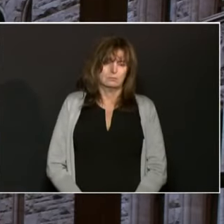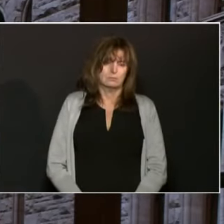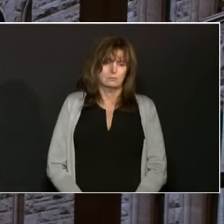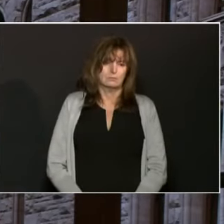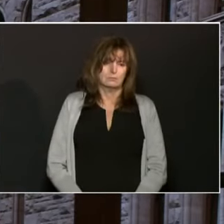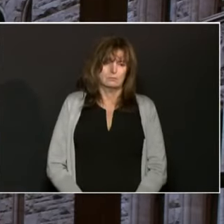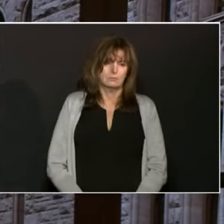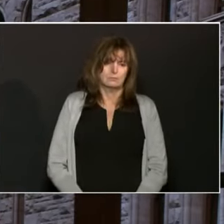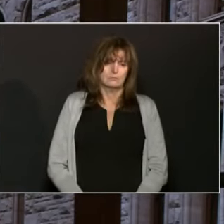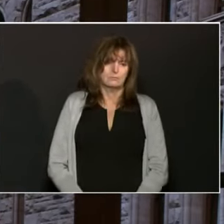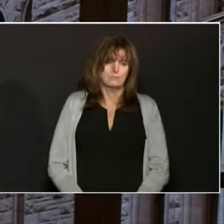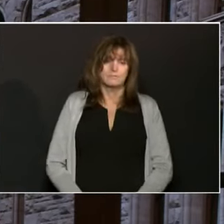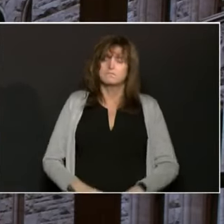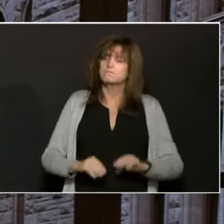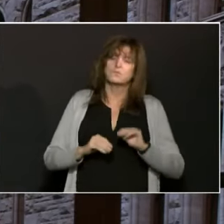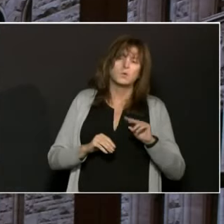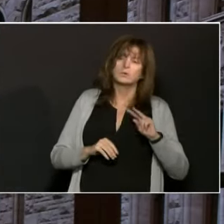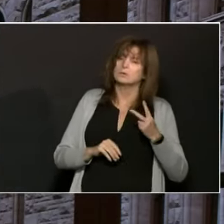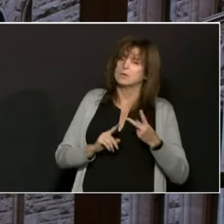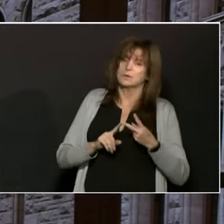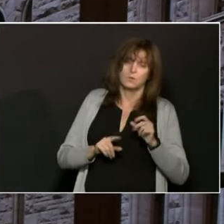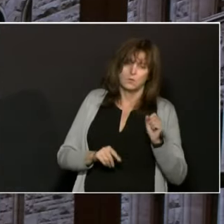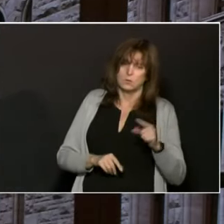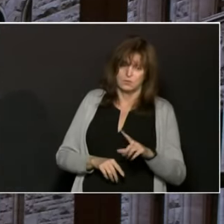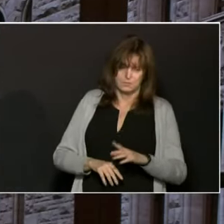follow-up. Thank you.